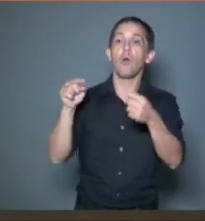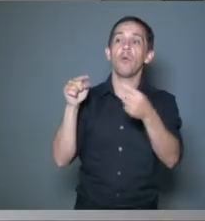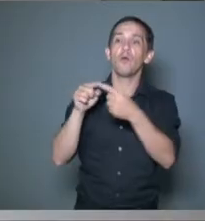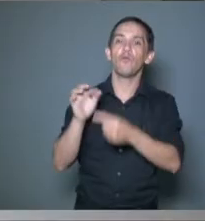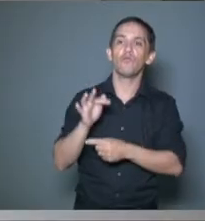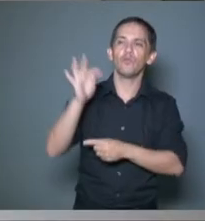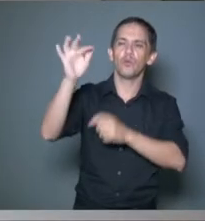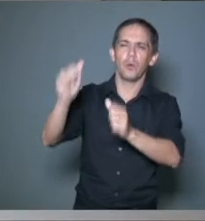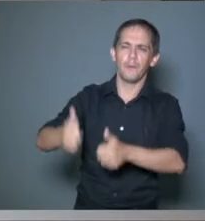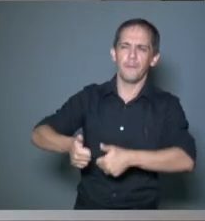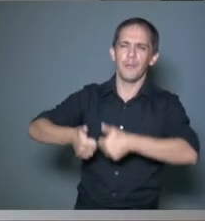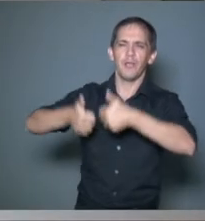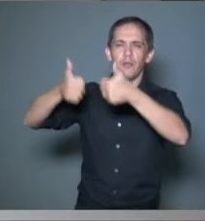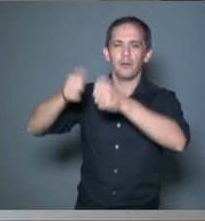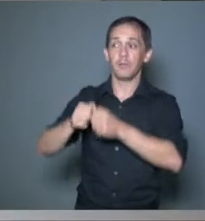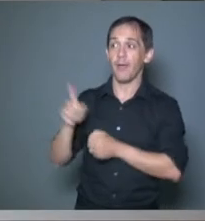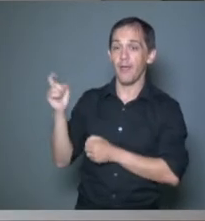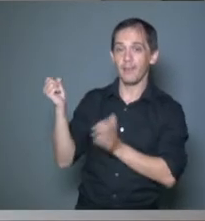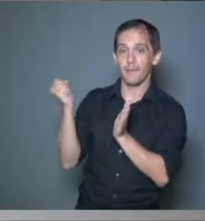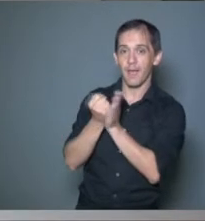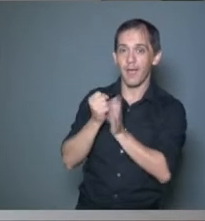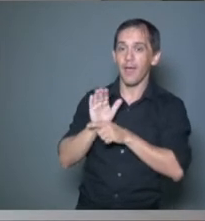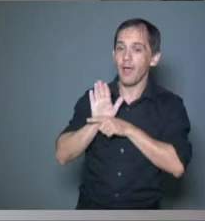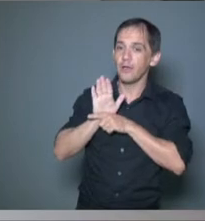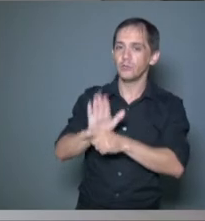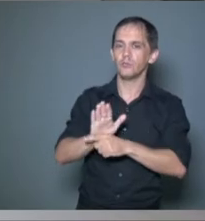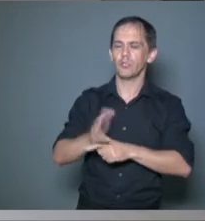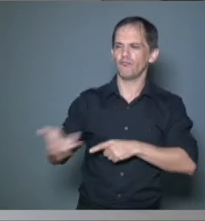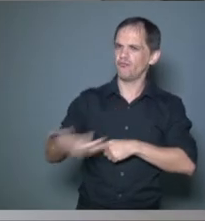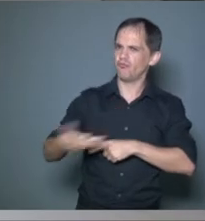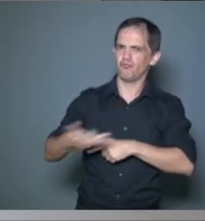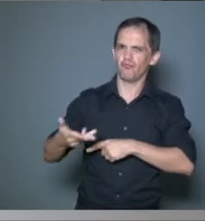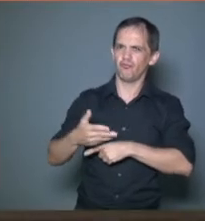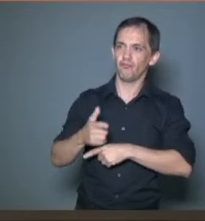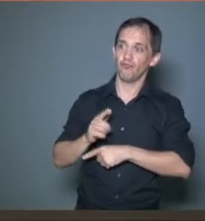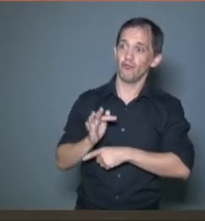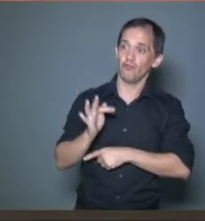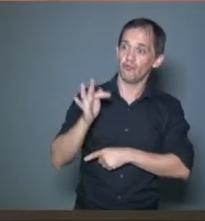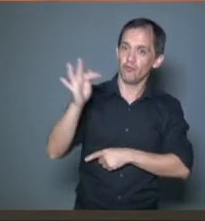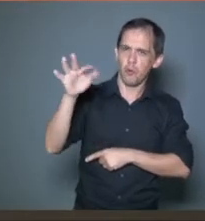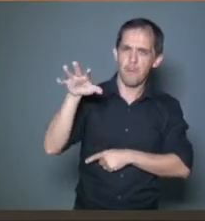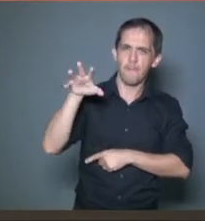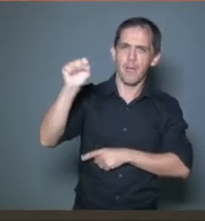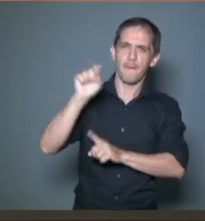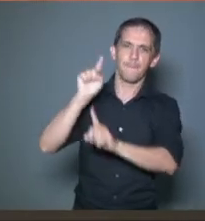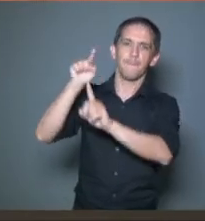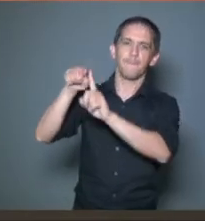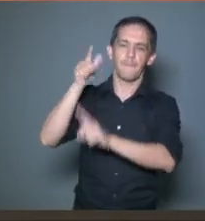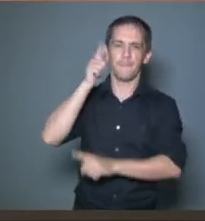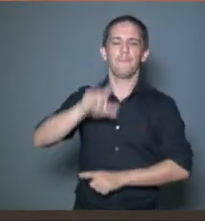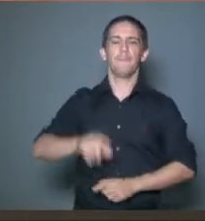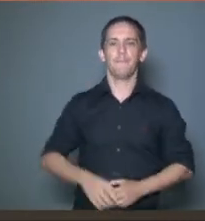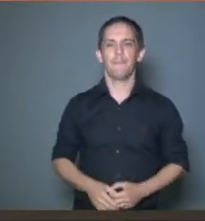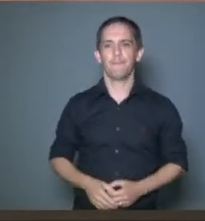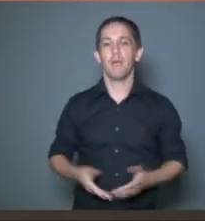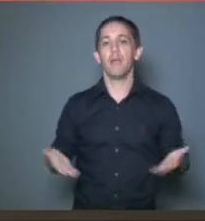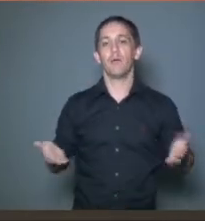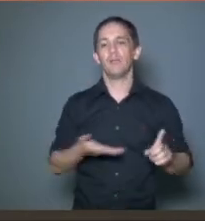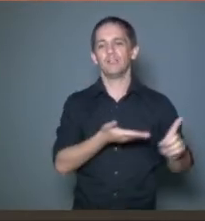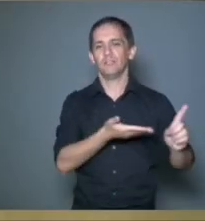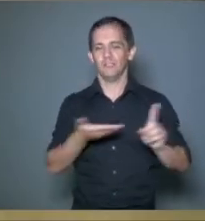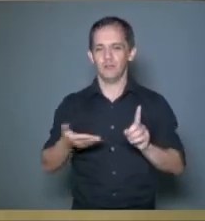the agriculture of the future. And we wanted to speed this process up with this new brand. Thank you. I'll turn it over to